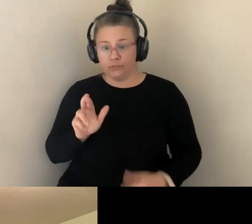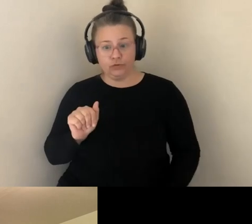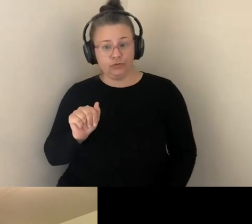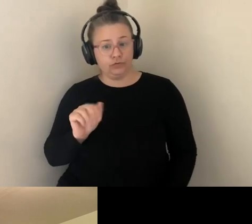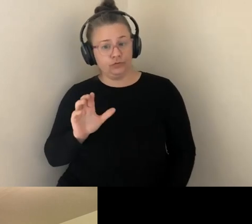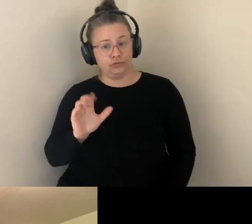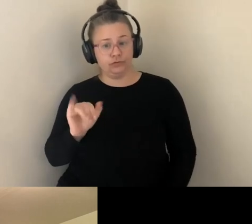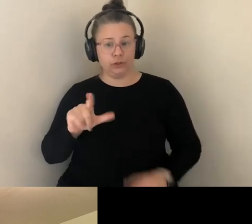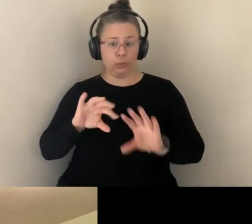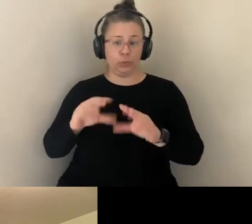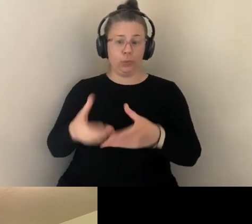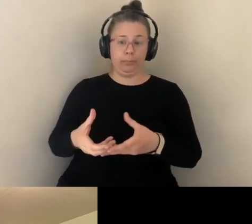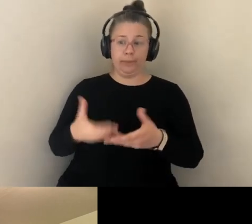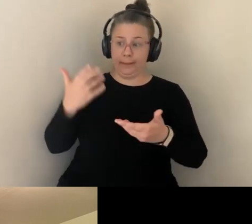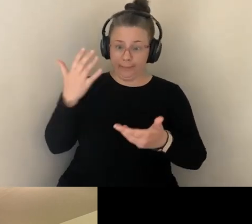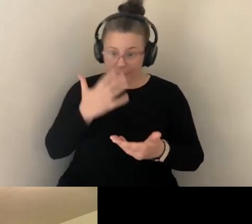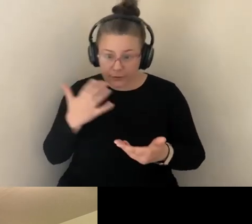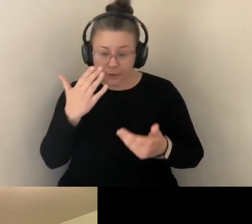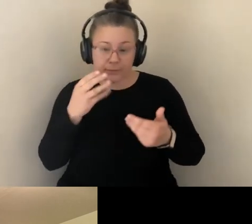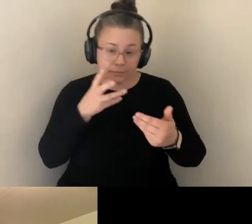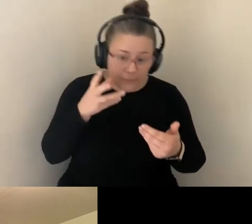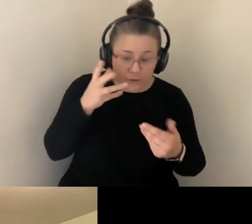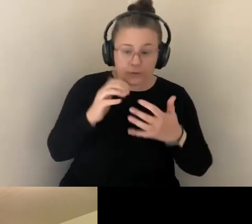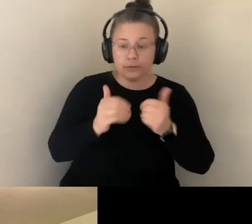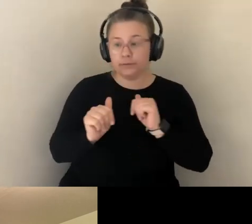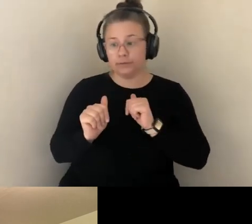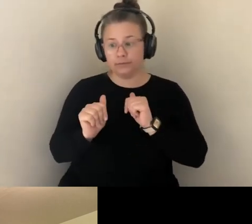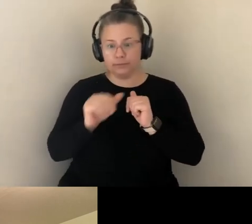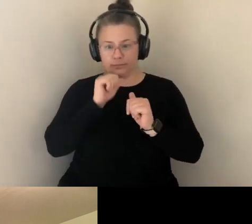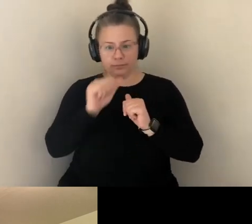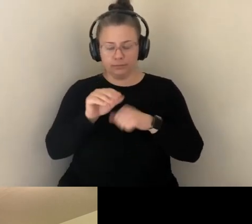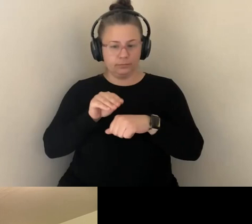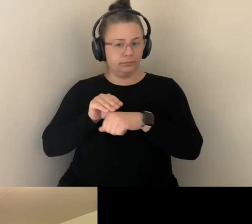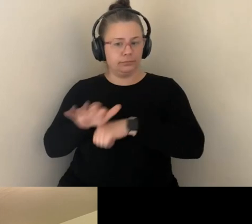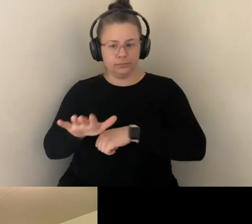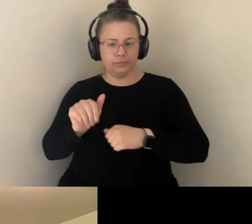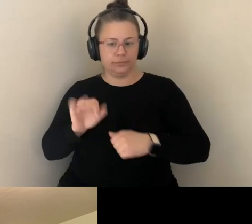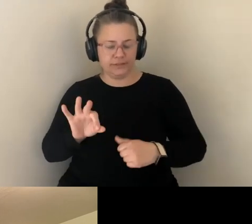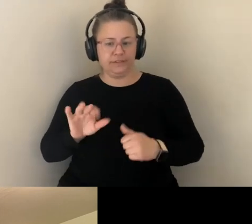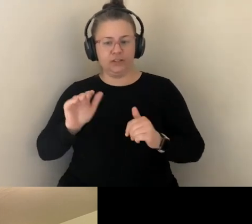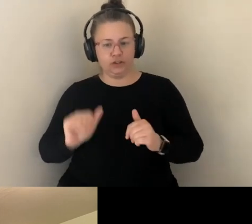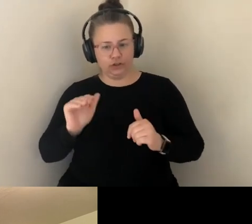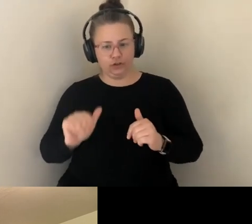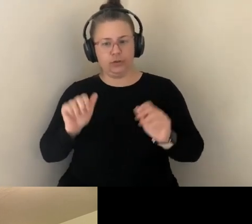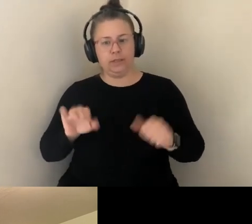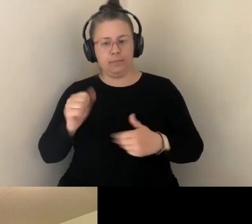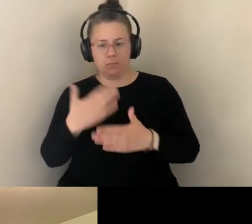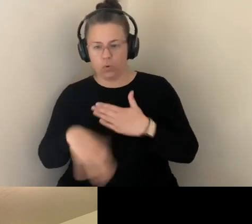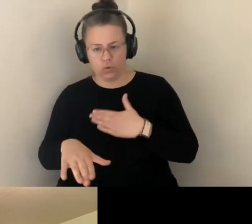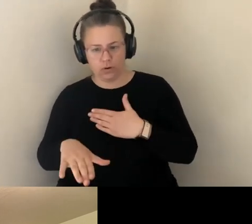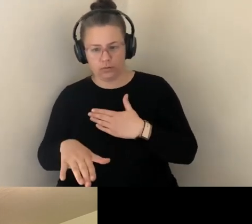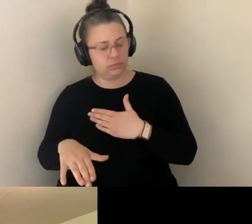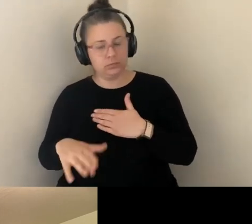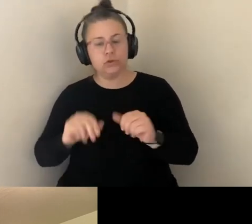determines whether a potential child is selected to come into existence. Instead, it is facts about that child's genome.